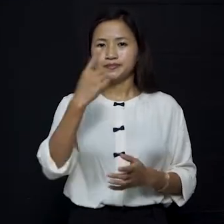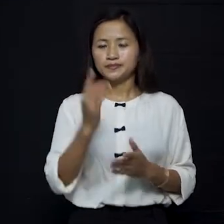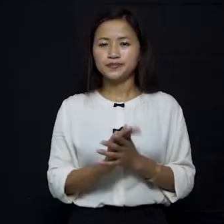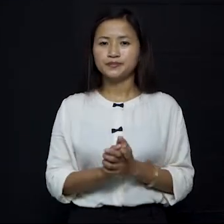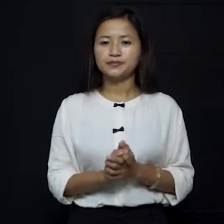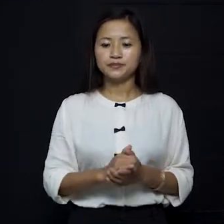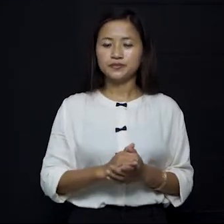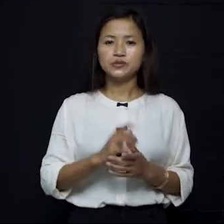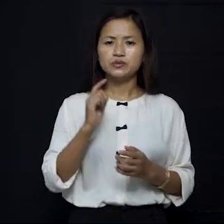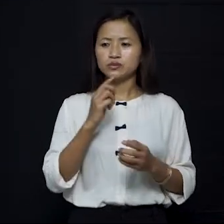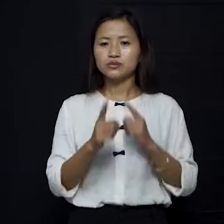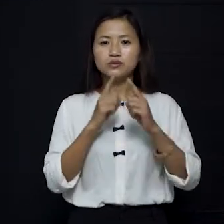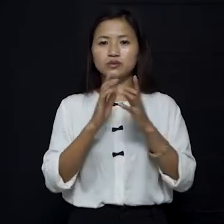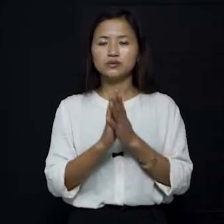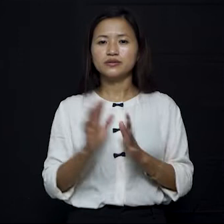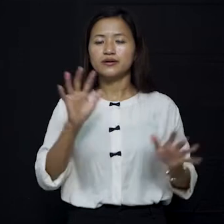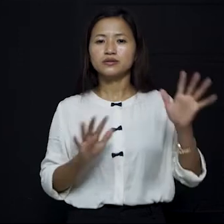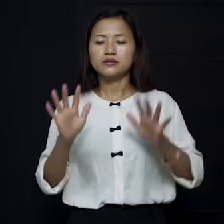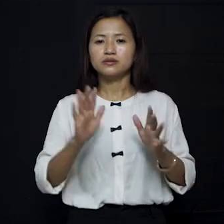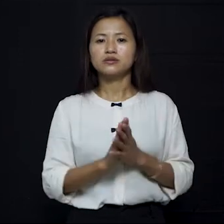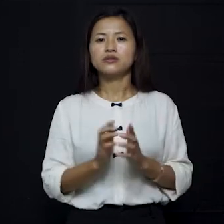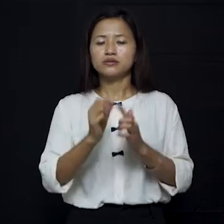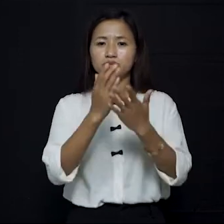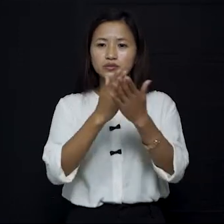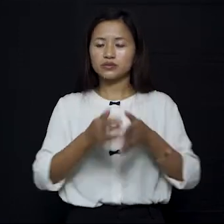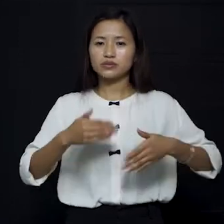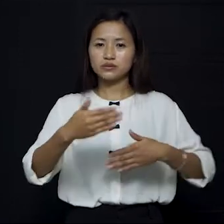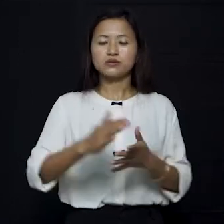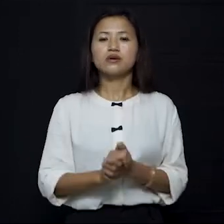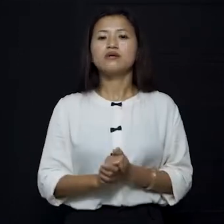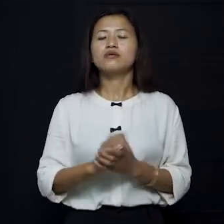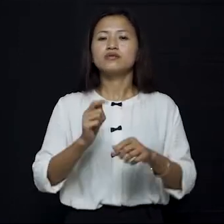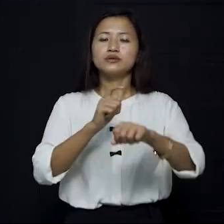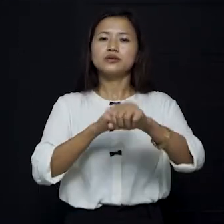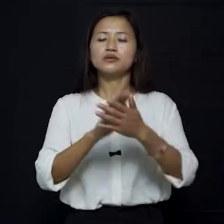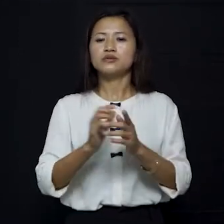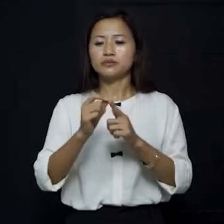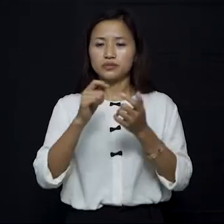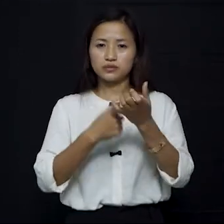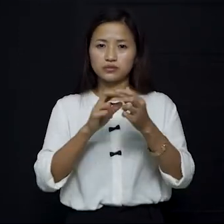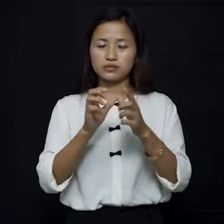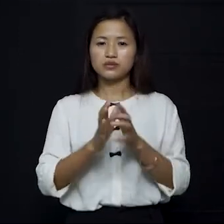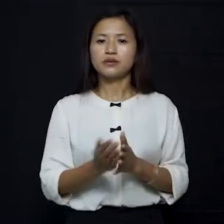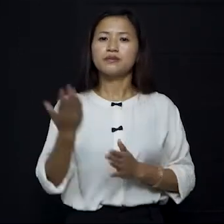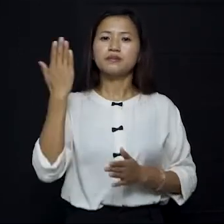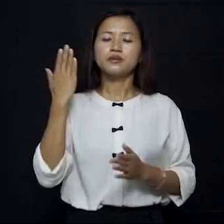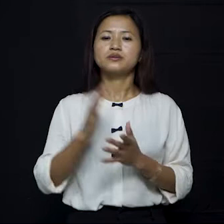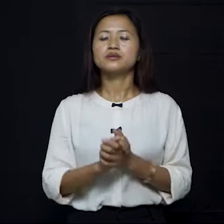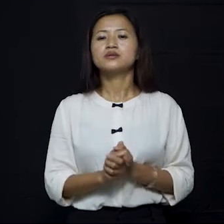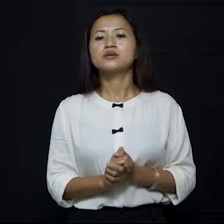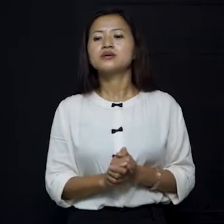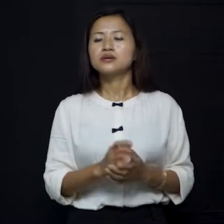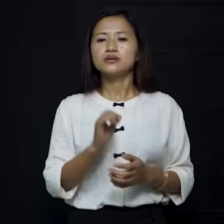is to describe an action which was in progress at a point of time or over a period of time in the past, as